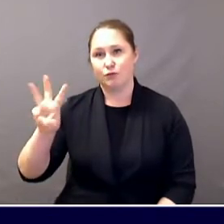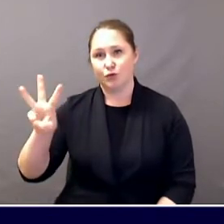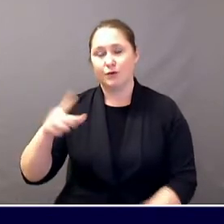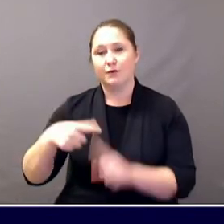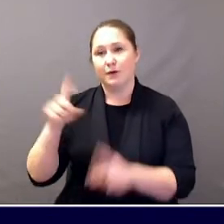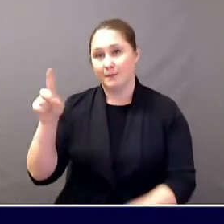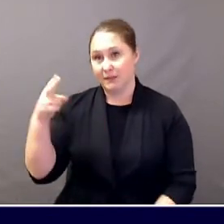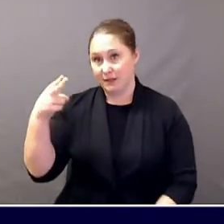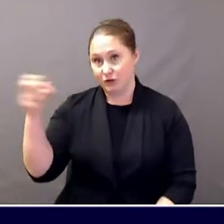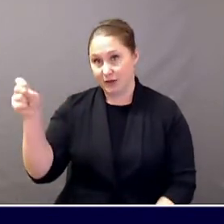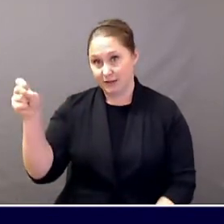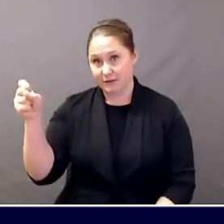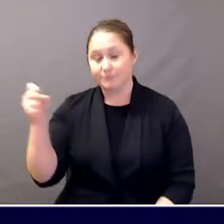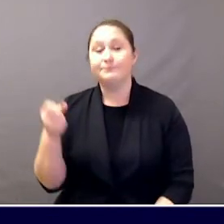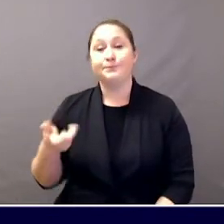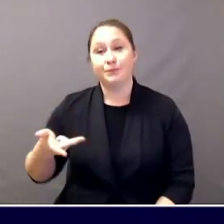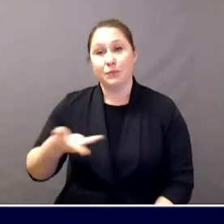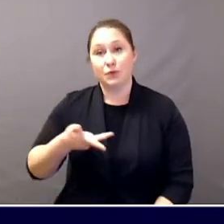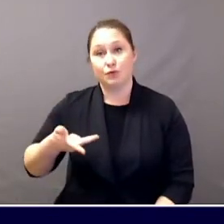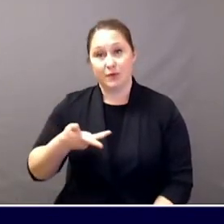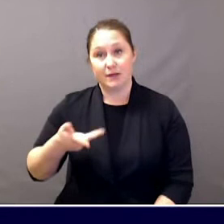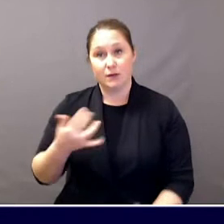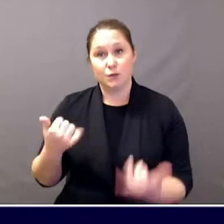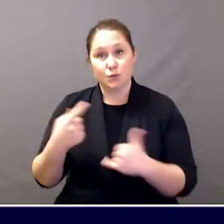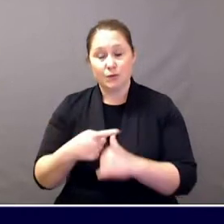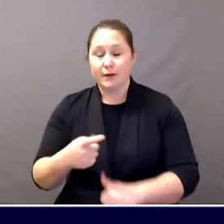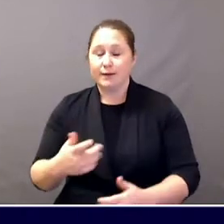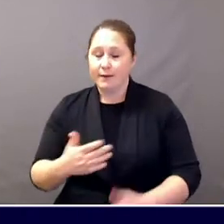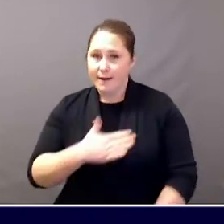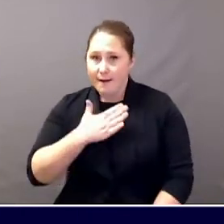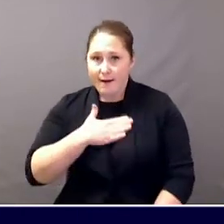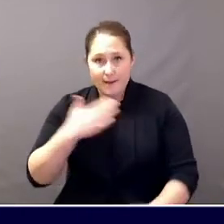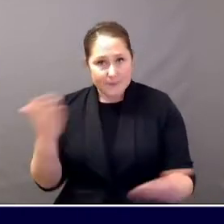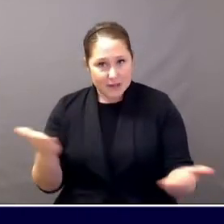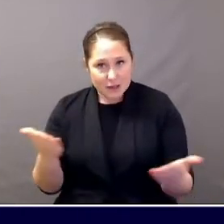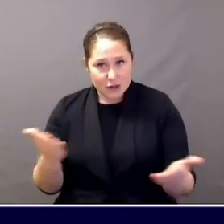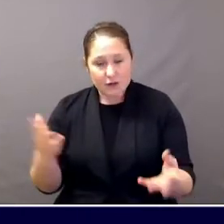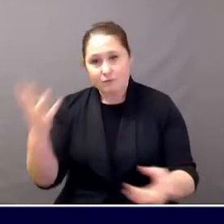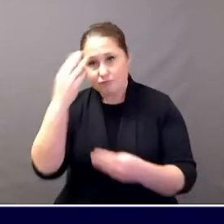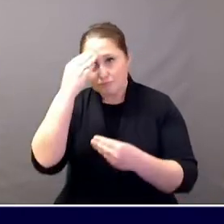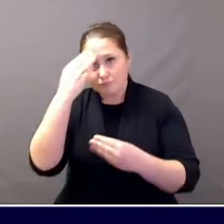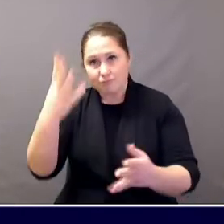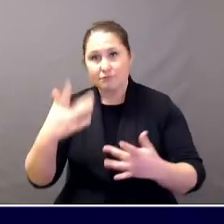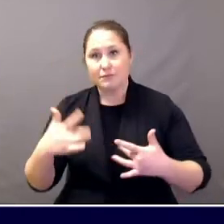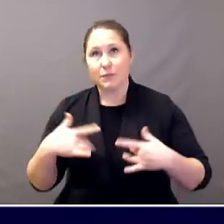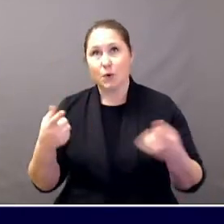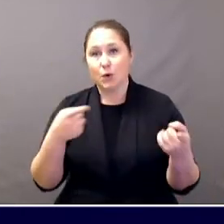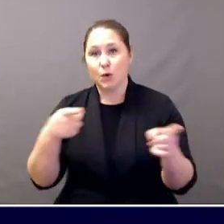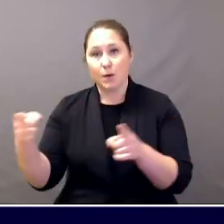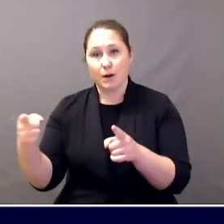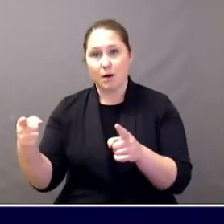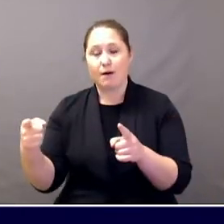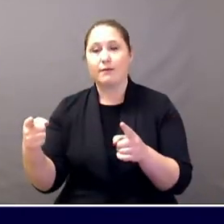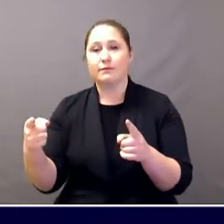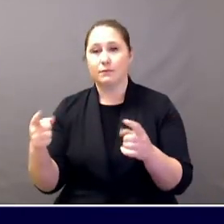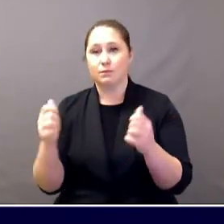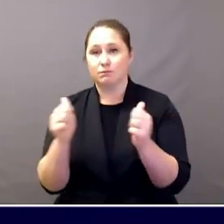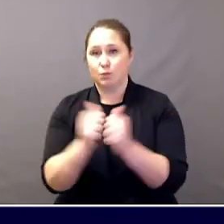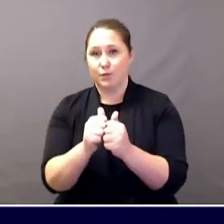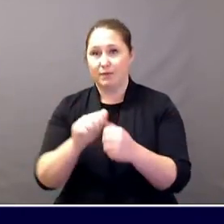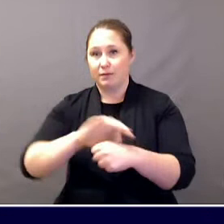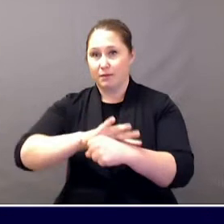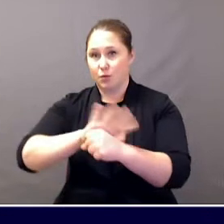Governor Mills, Commissioner Lambrou, and I are pleased to be able to join you today to provide everyone an update on where we stand with